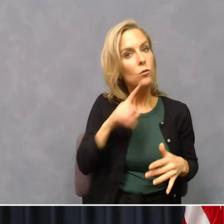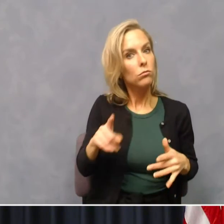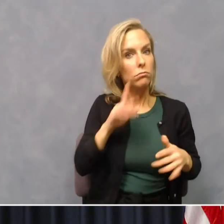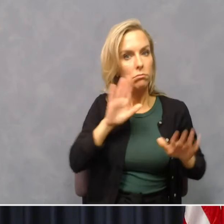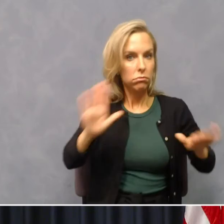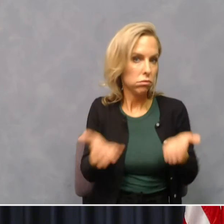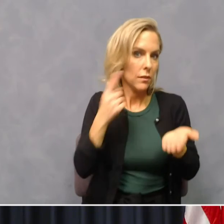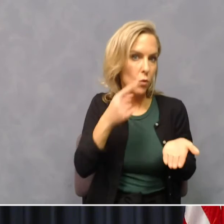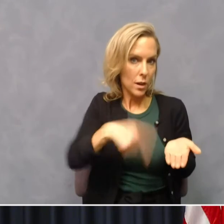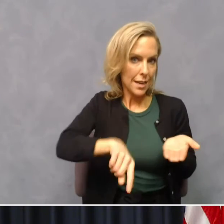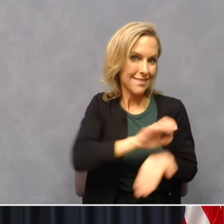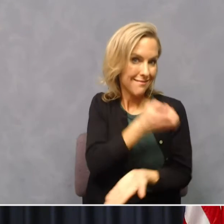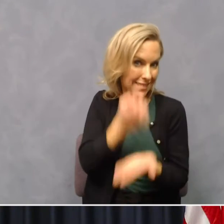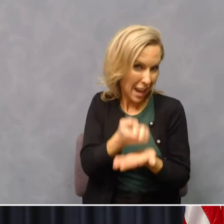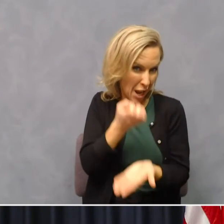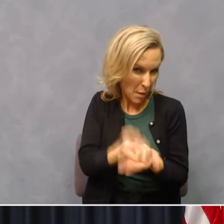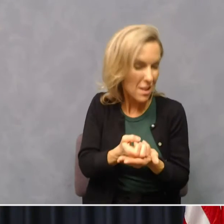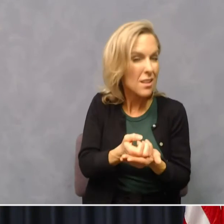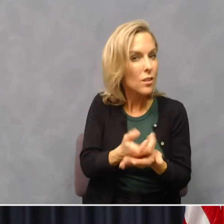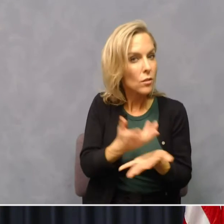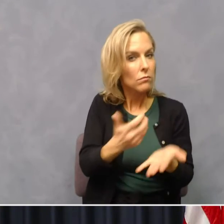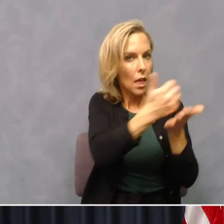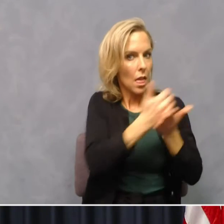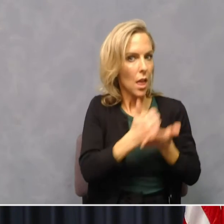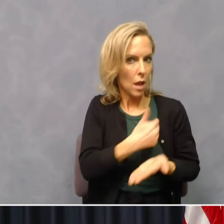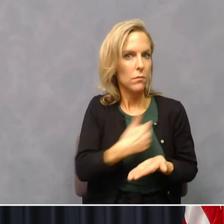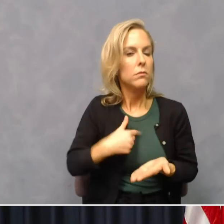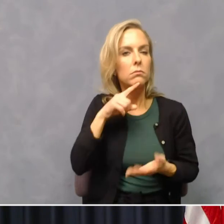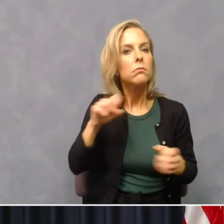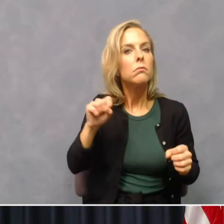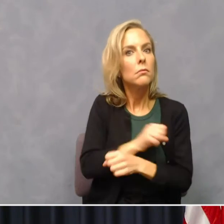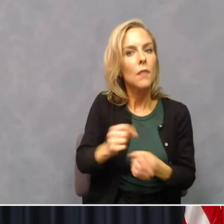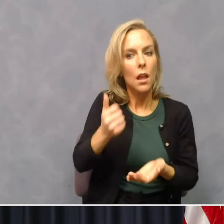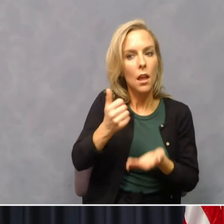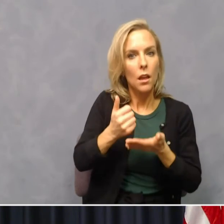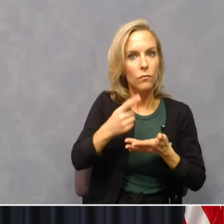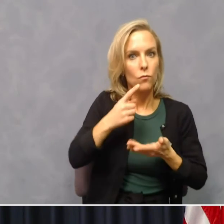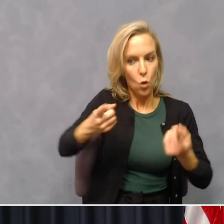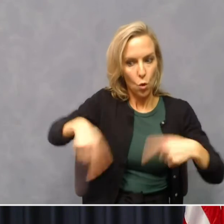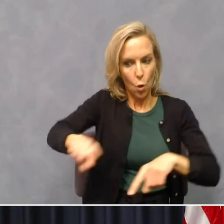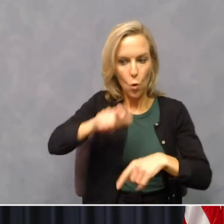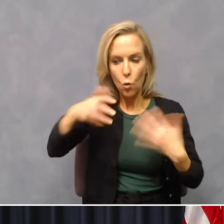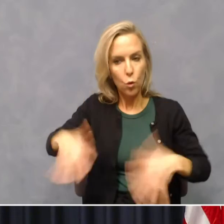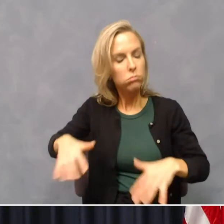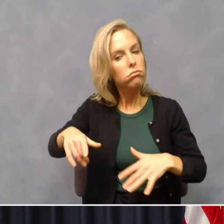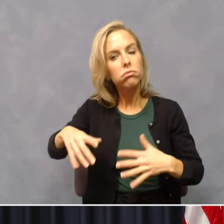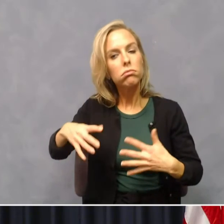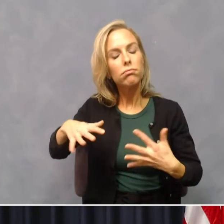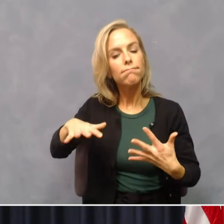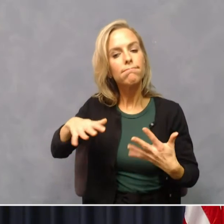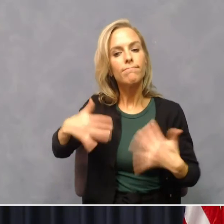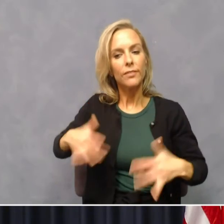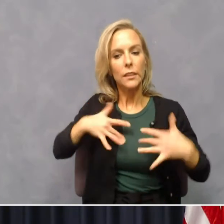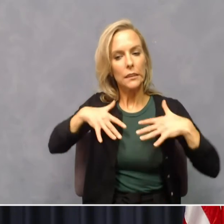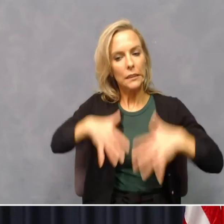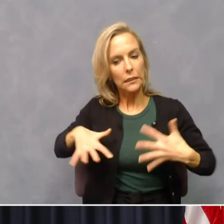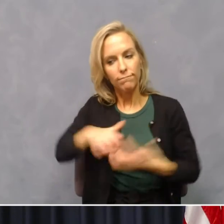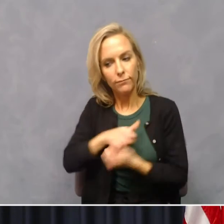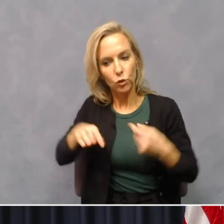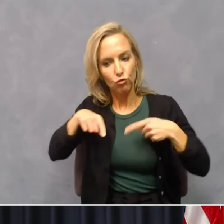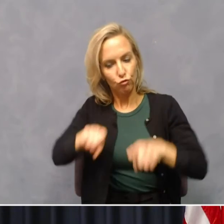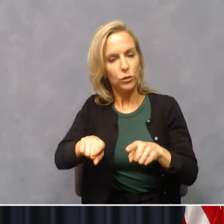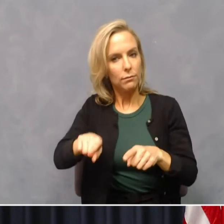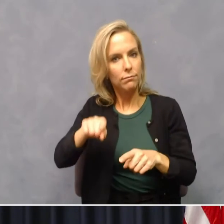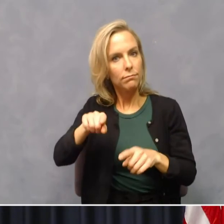It's going to help us truly help those that have been harmed in this pandemic, but we're going to have to do more in